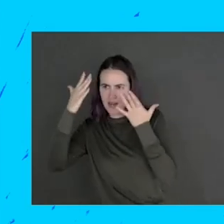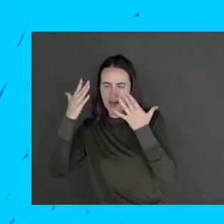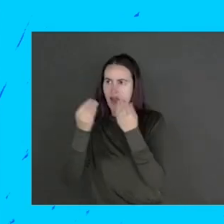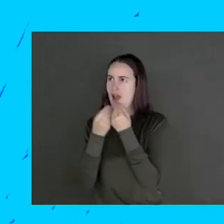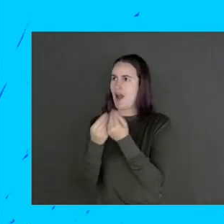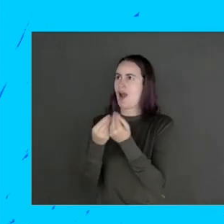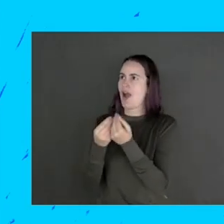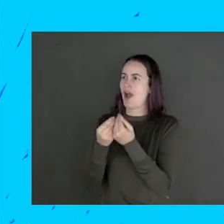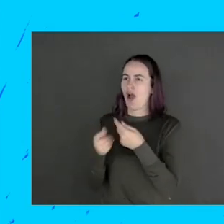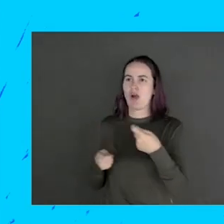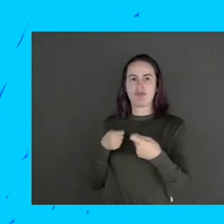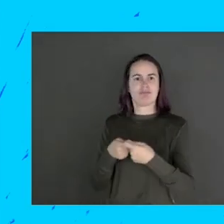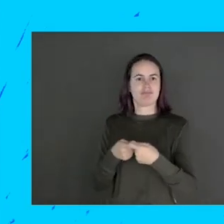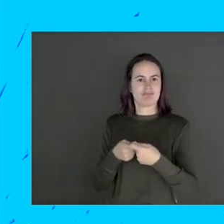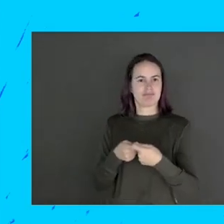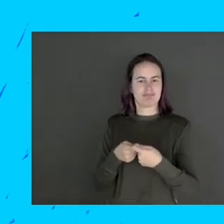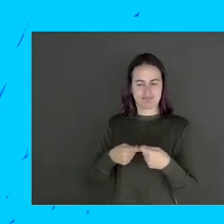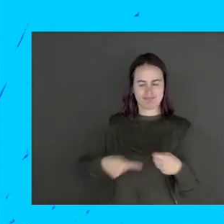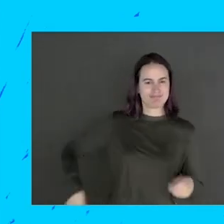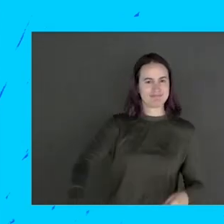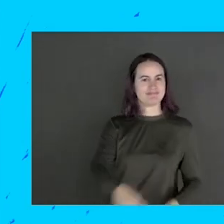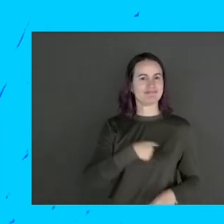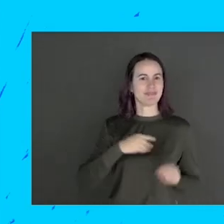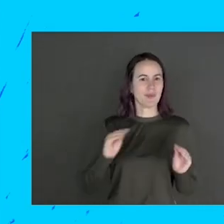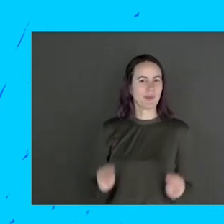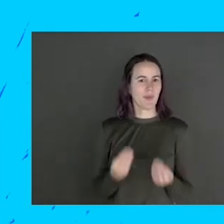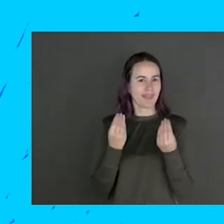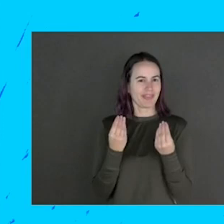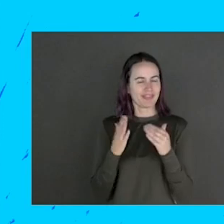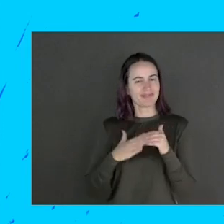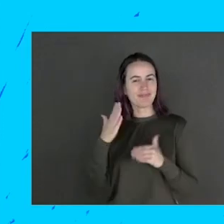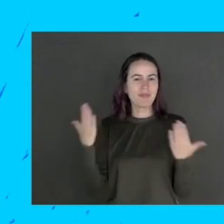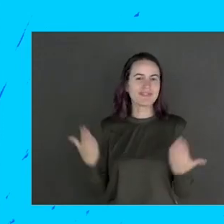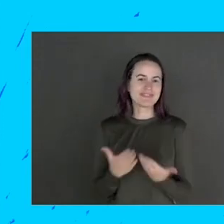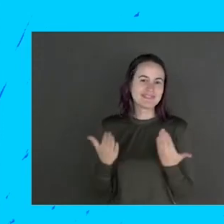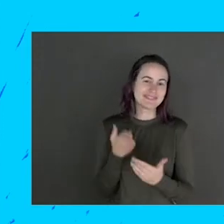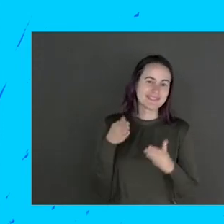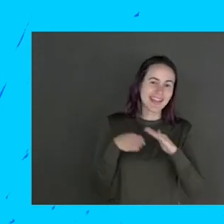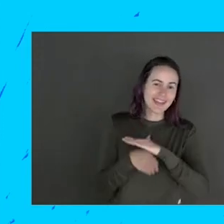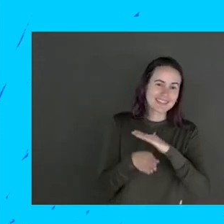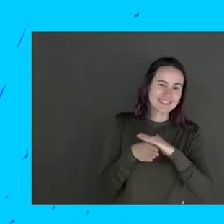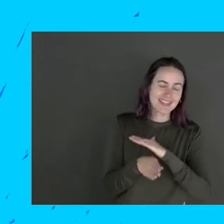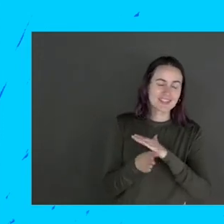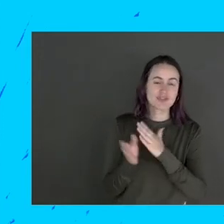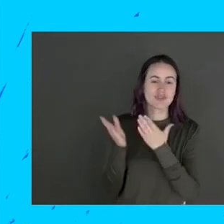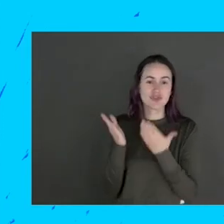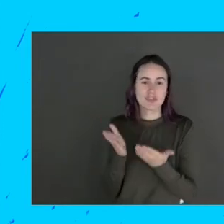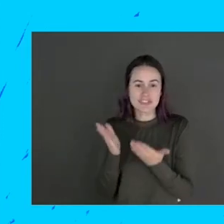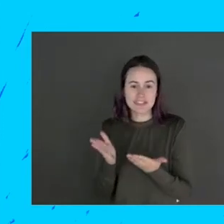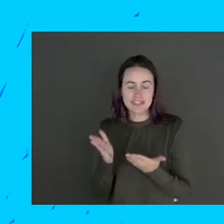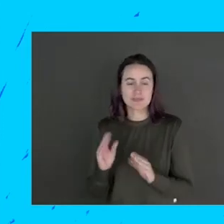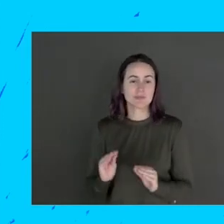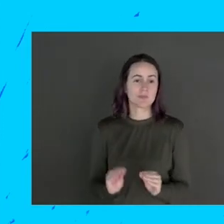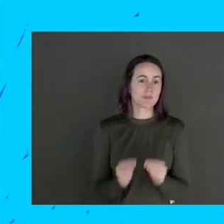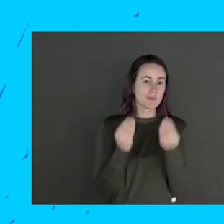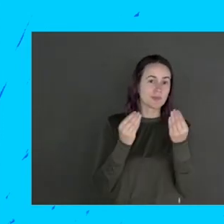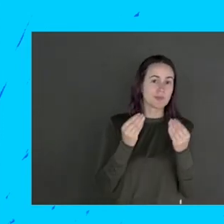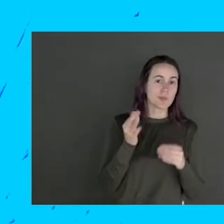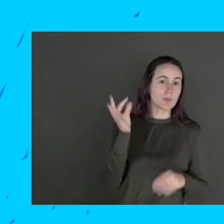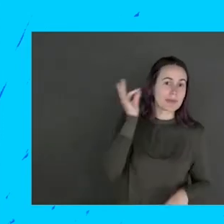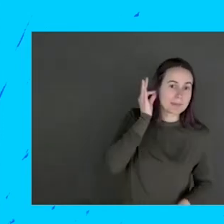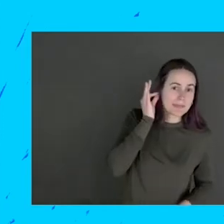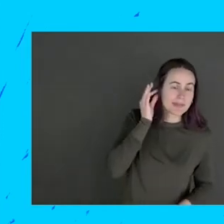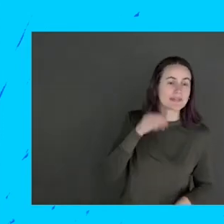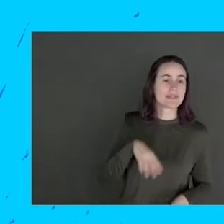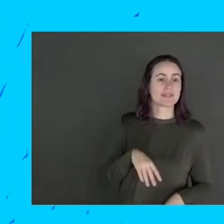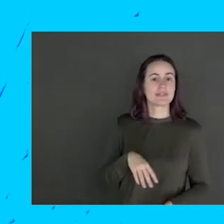for themselves so that they can access services for young, our adolescent girls, young and young women, men